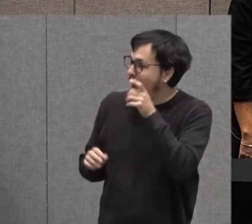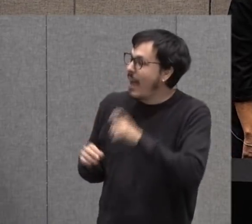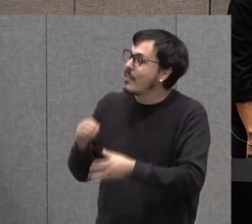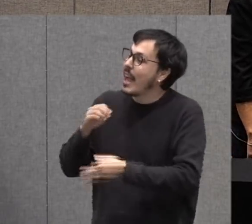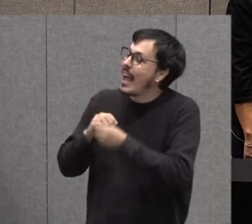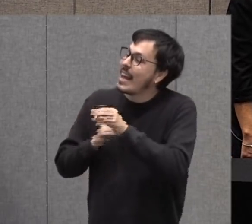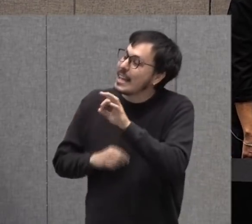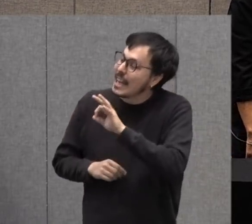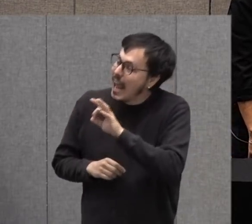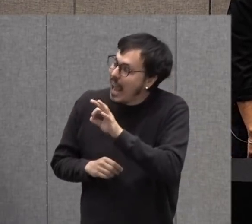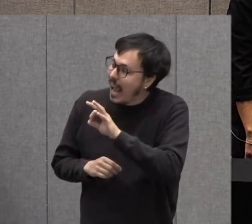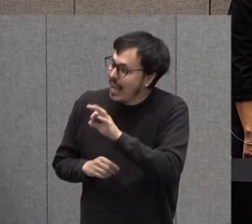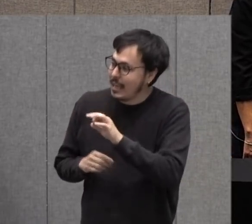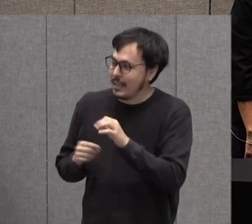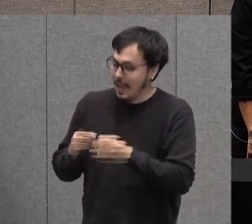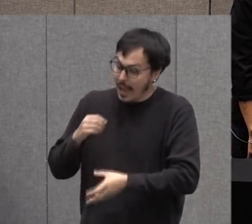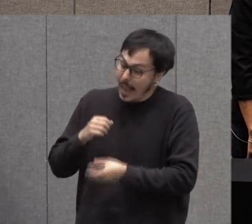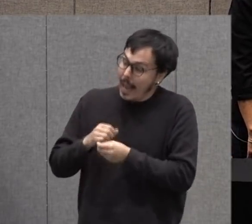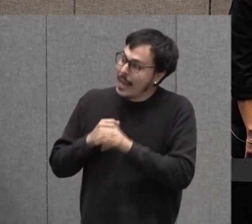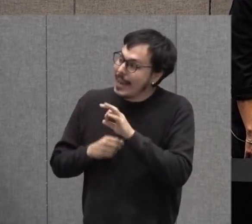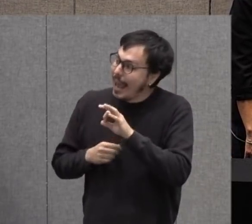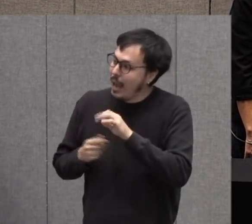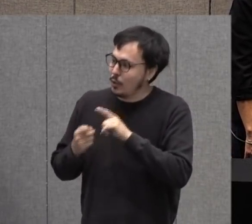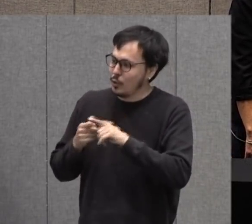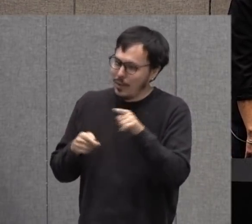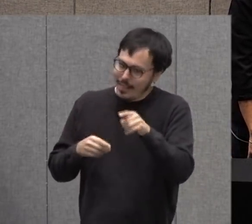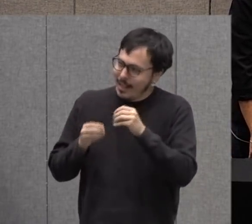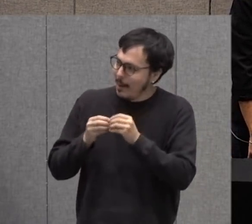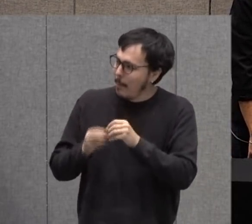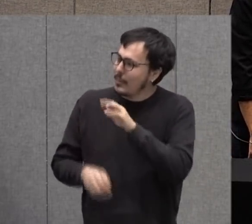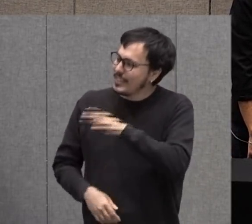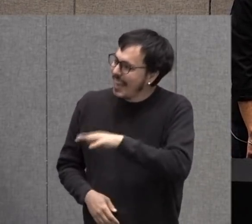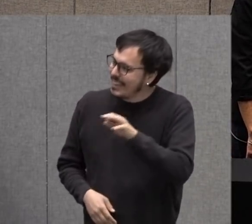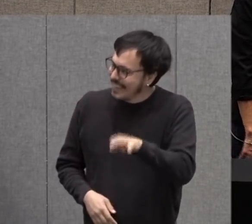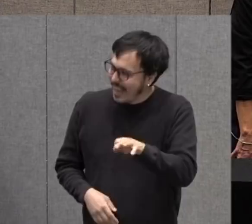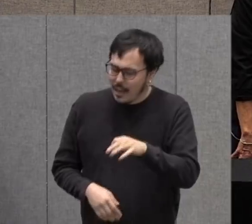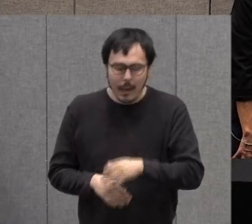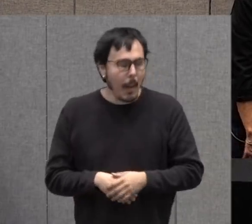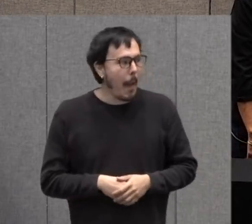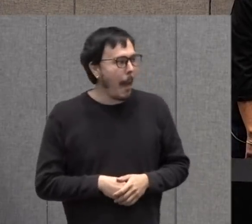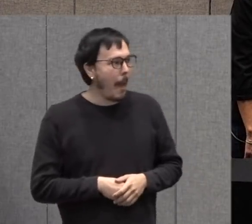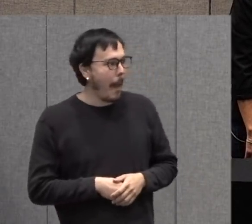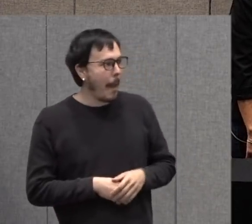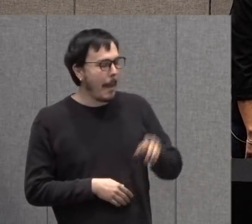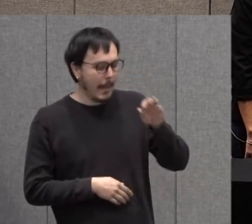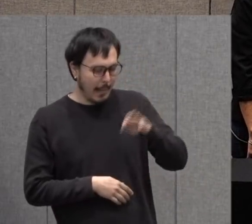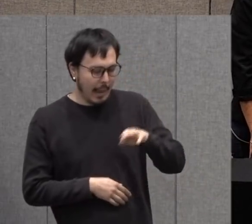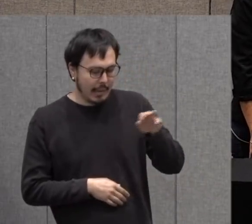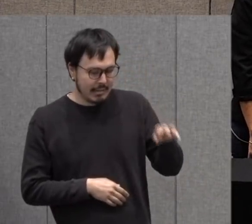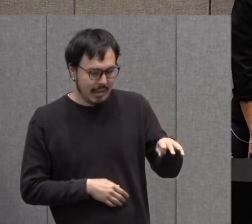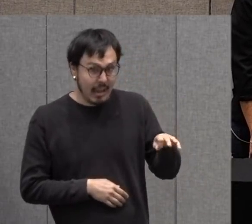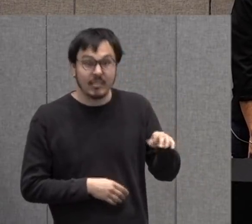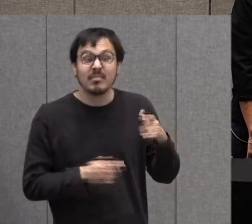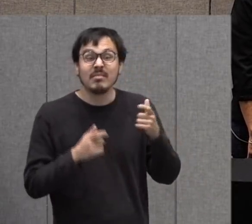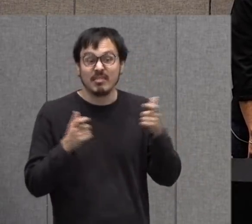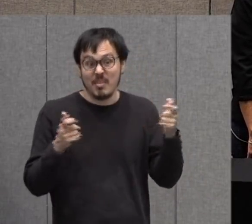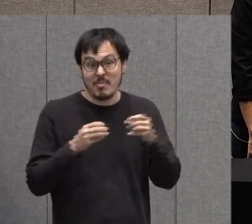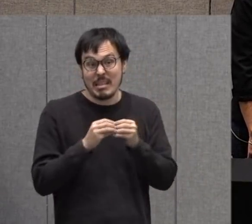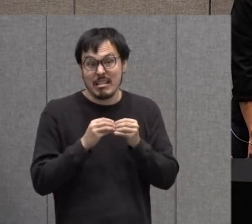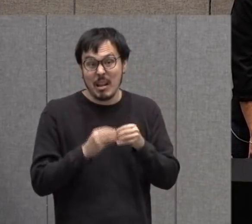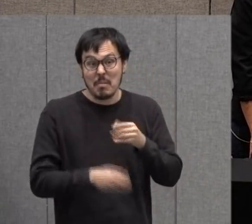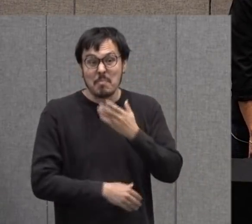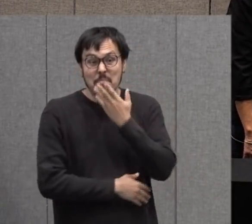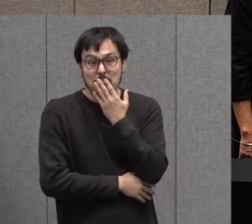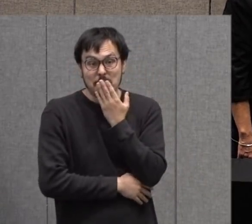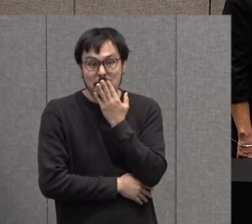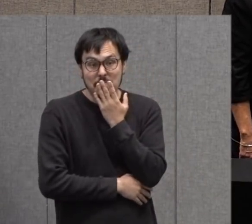number 99. 99. Okay, 99. This is a big number